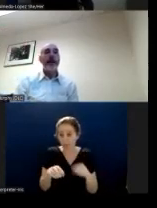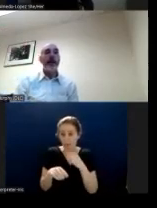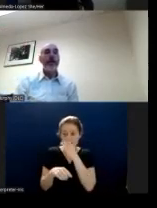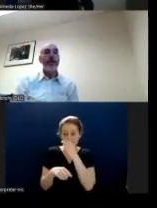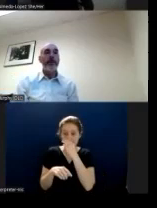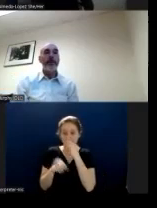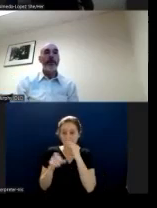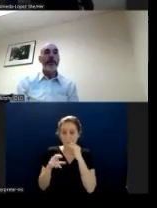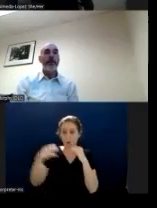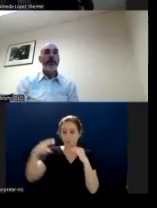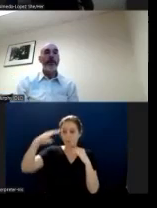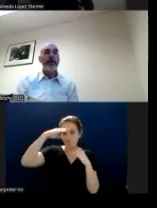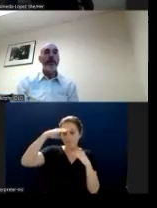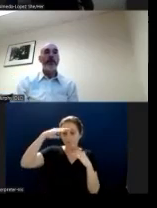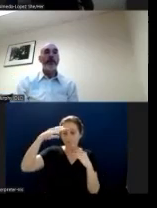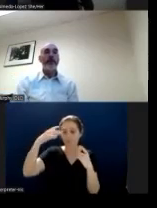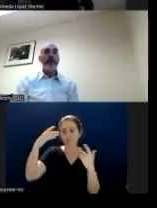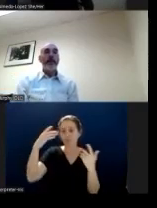riser